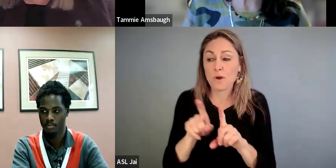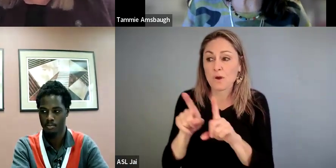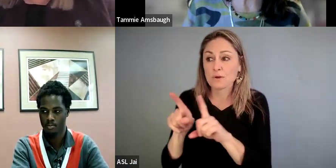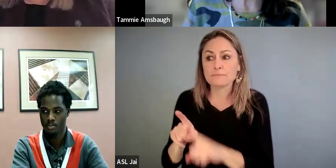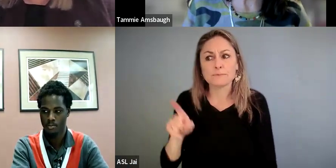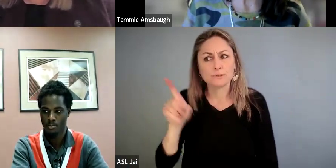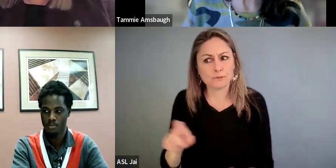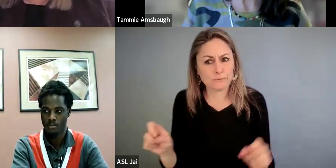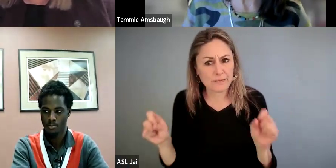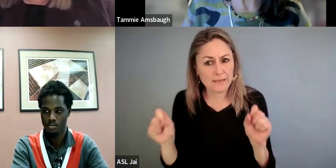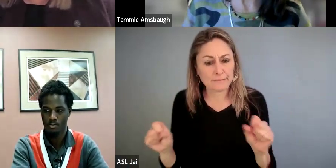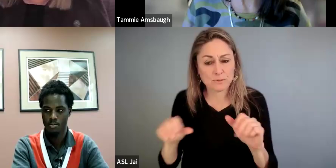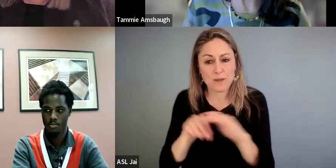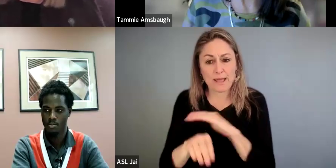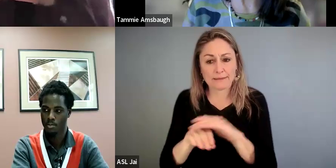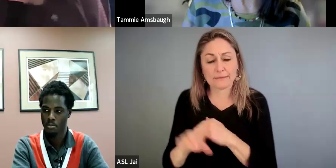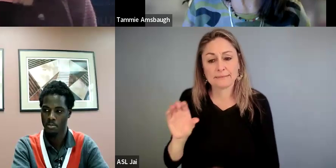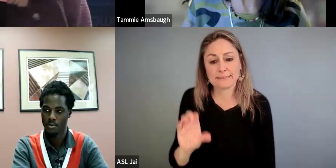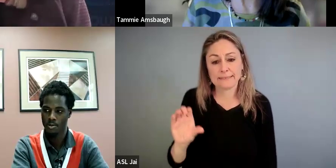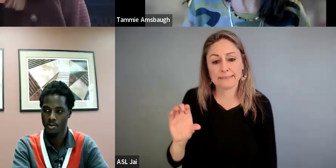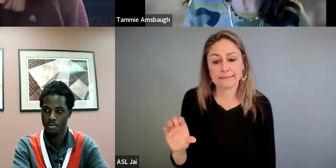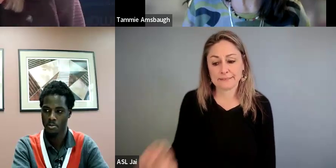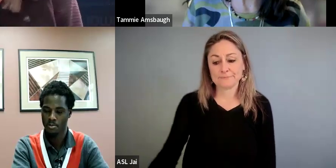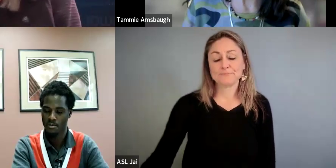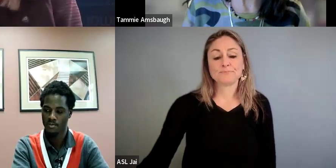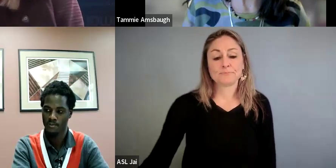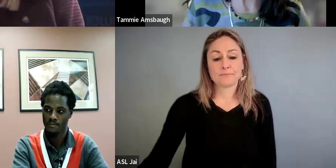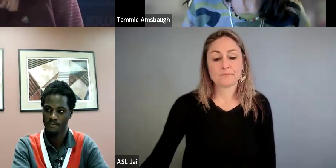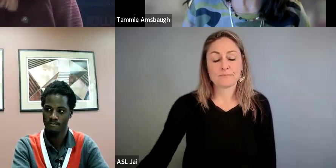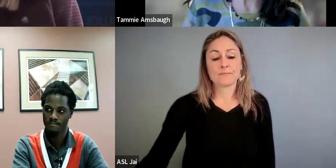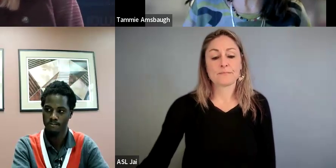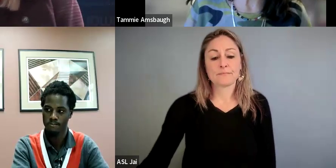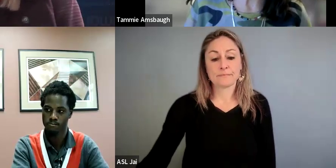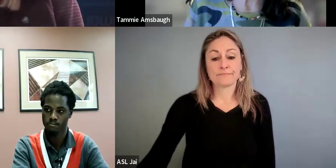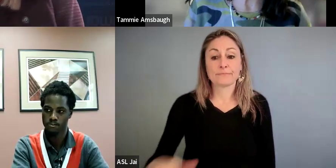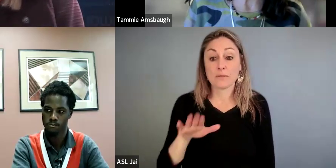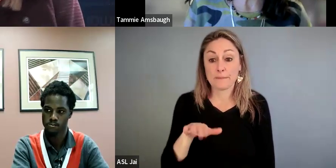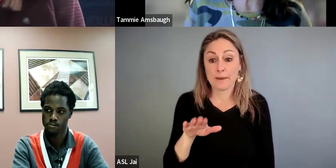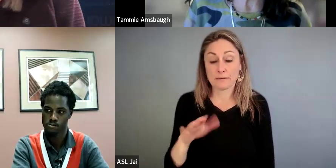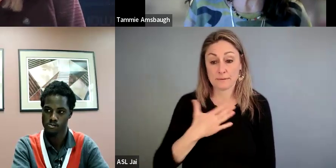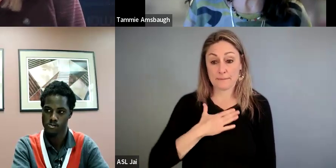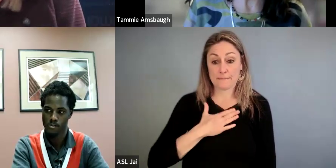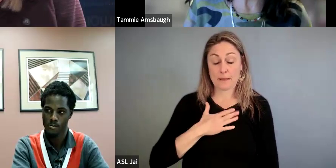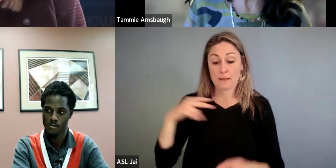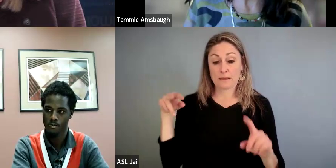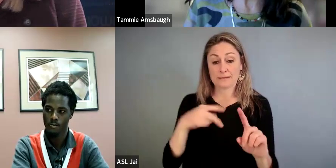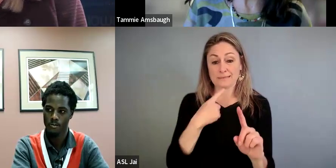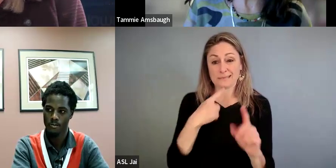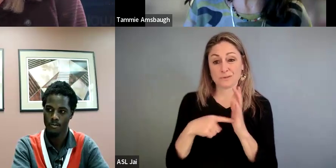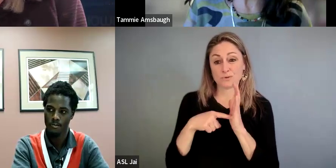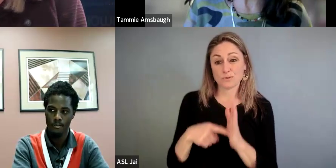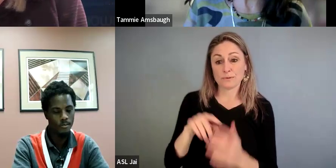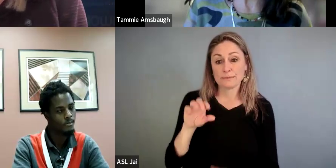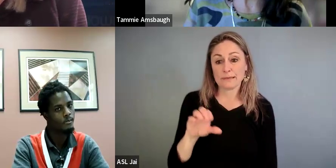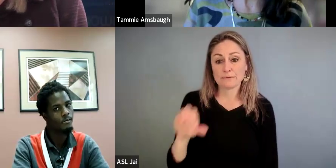You should be able to access the closed captioning on the bottom. You can either, on mine it says show captions, but you may